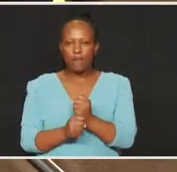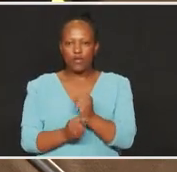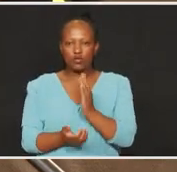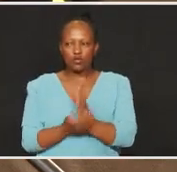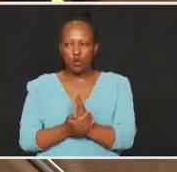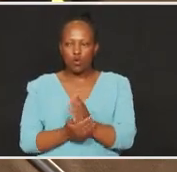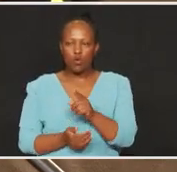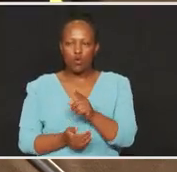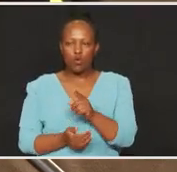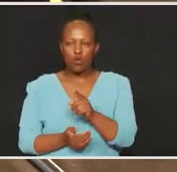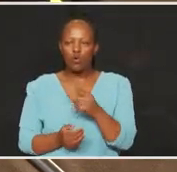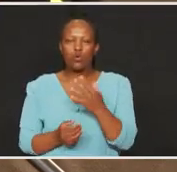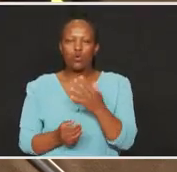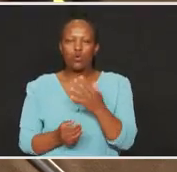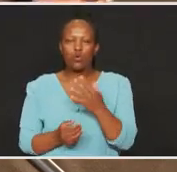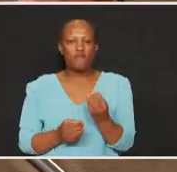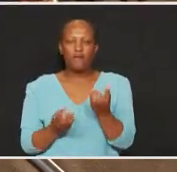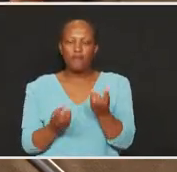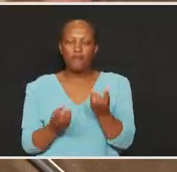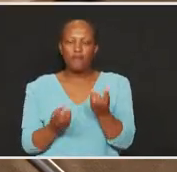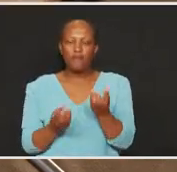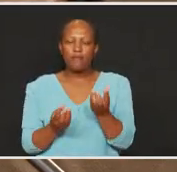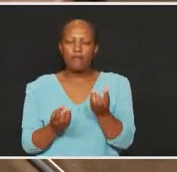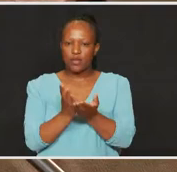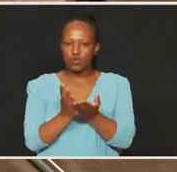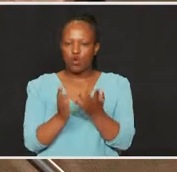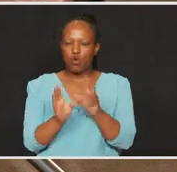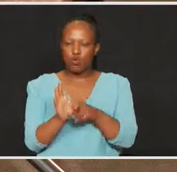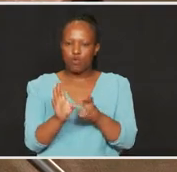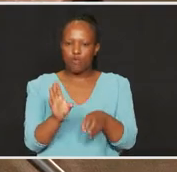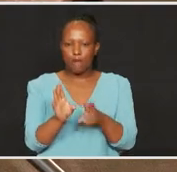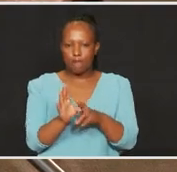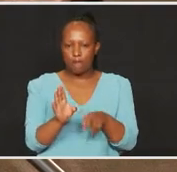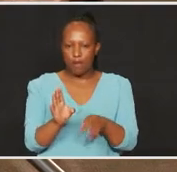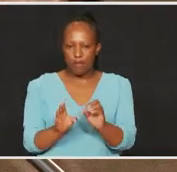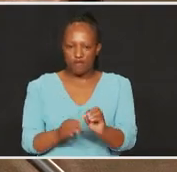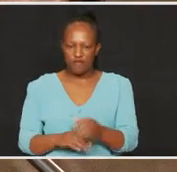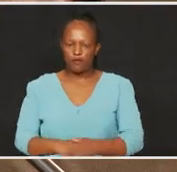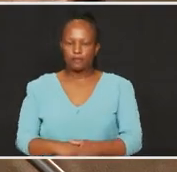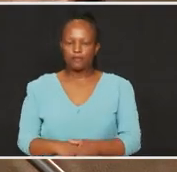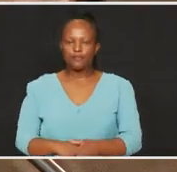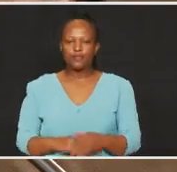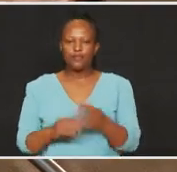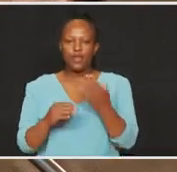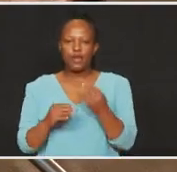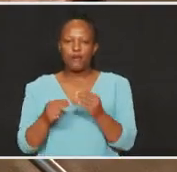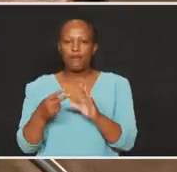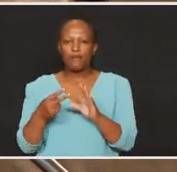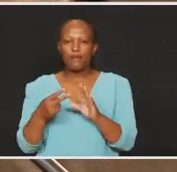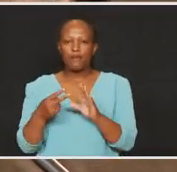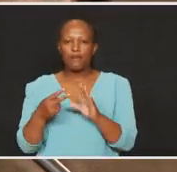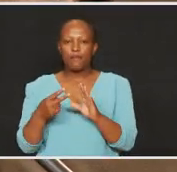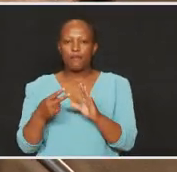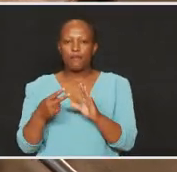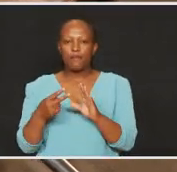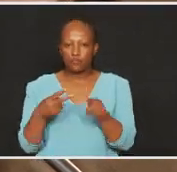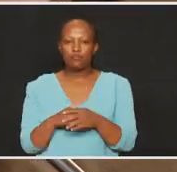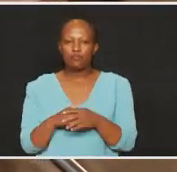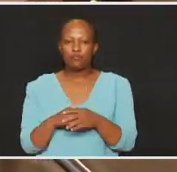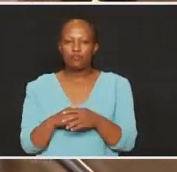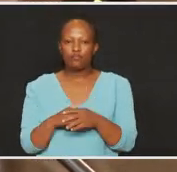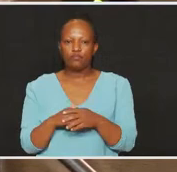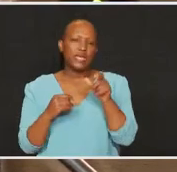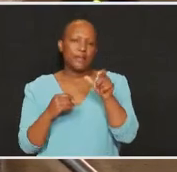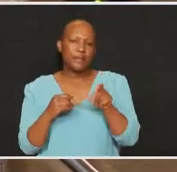a Barnabas called tripping out number two uh chairperson I